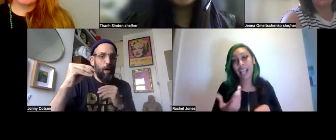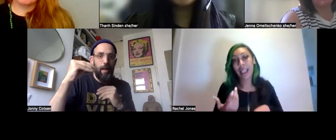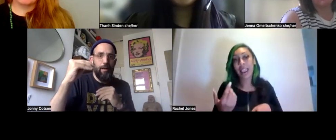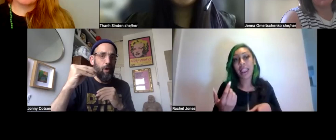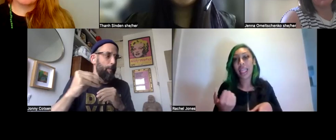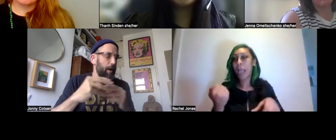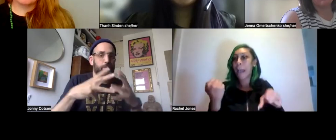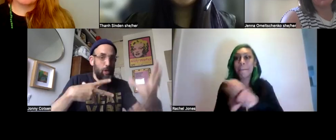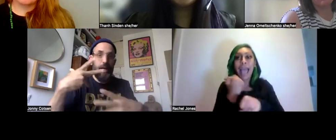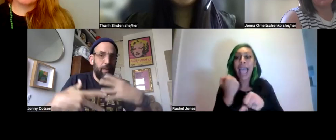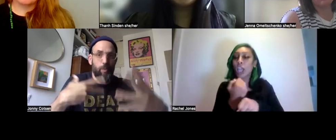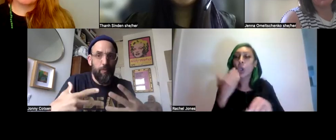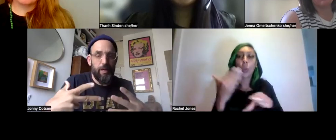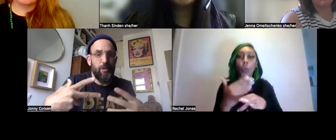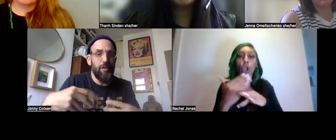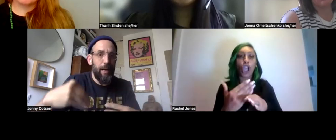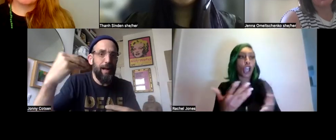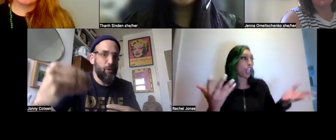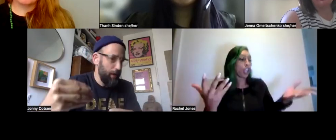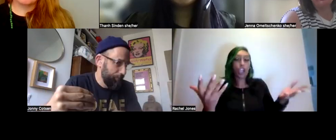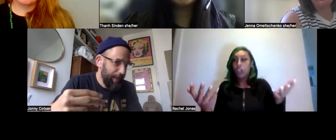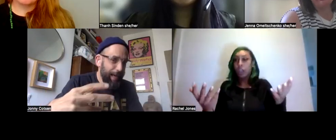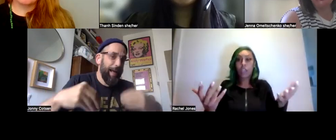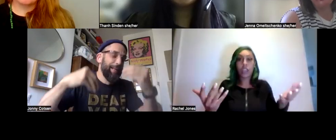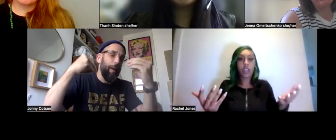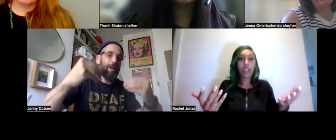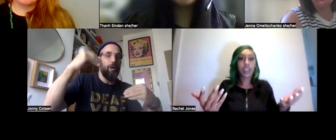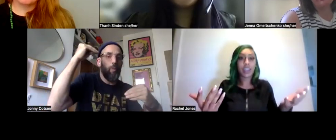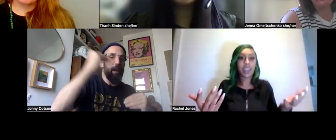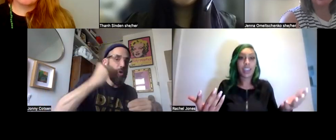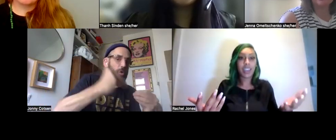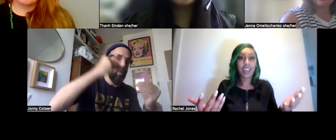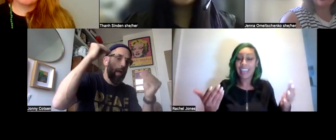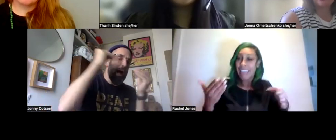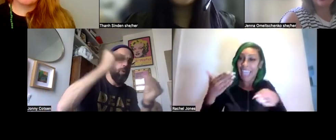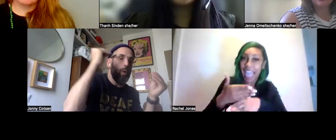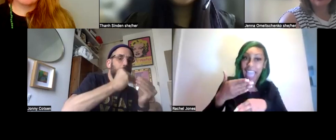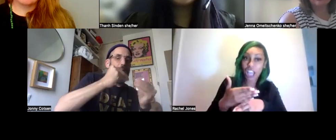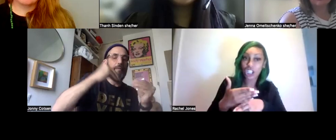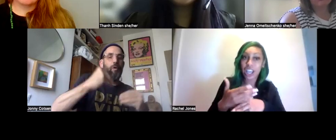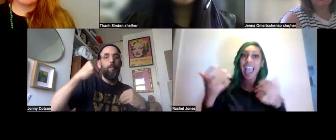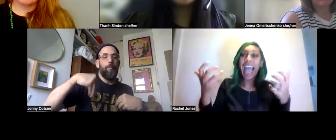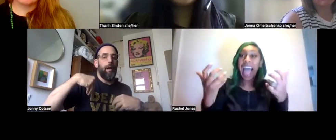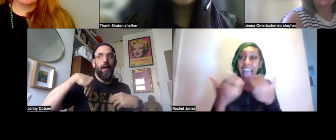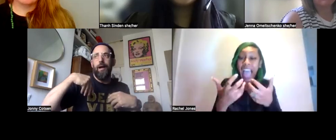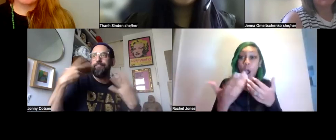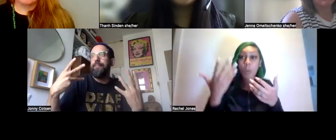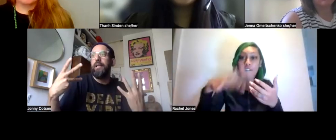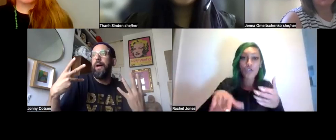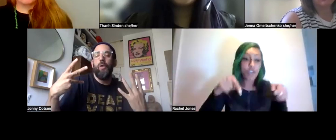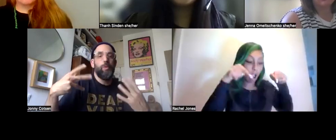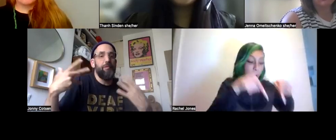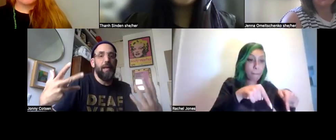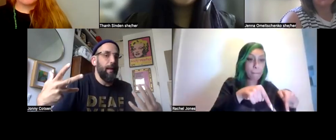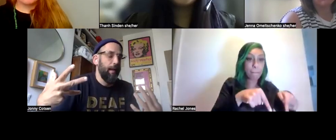make work, it's not about just having the conversation, it's about action. So action, do I move? How do I get from,